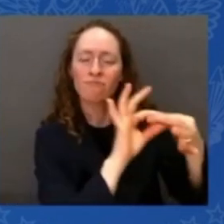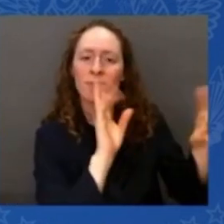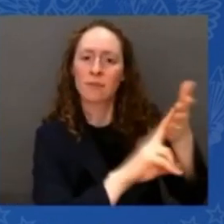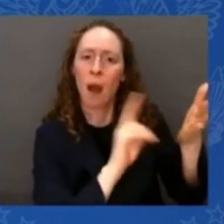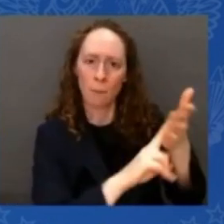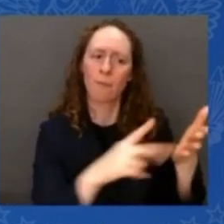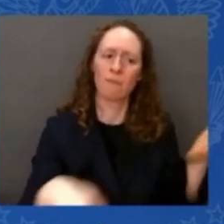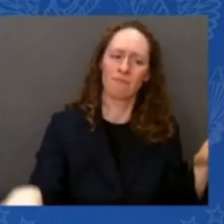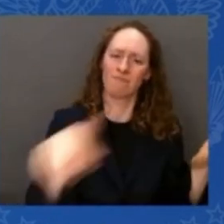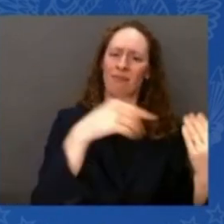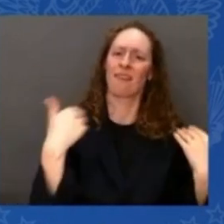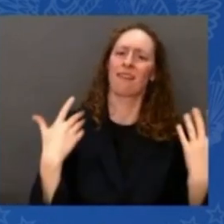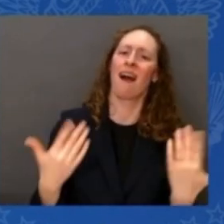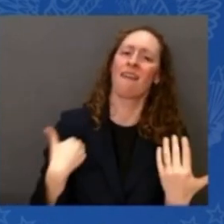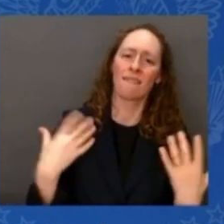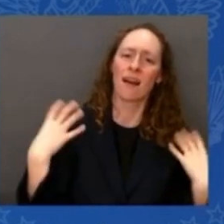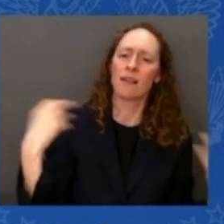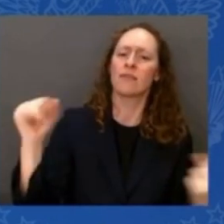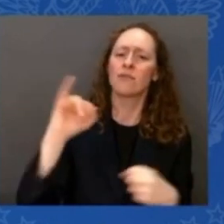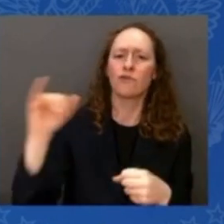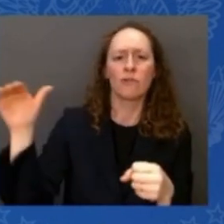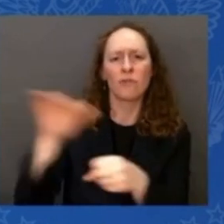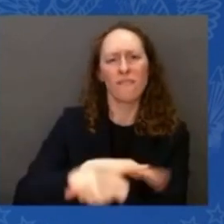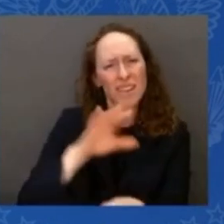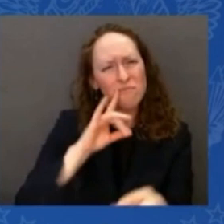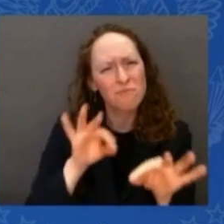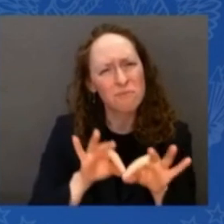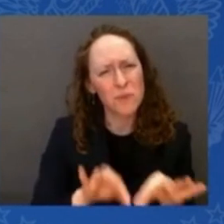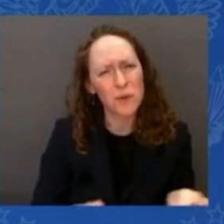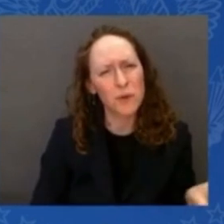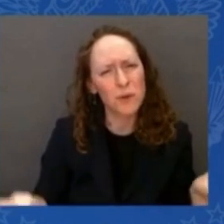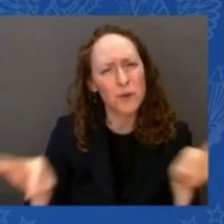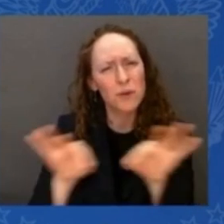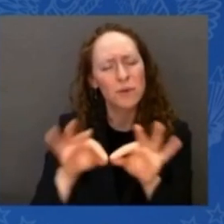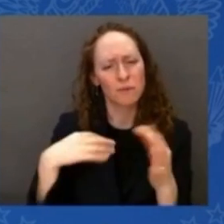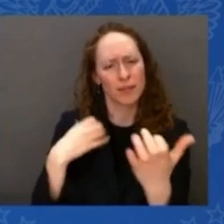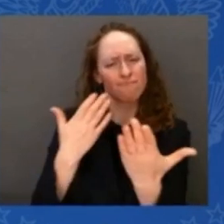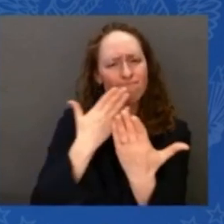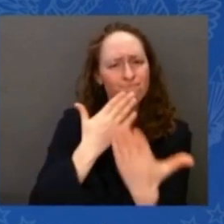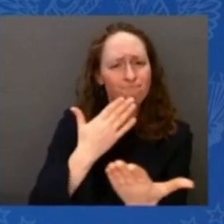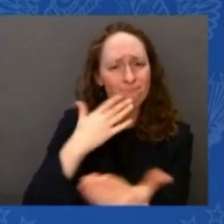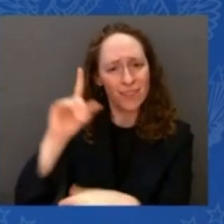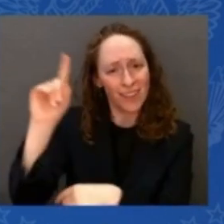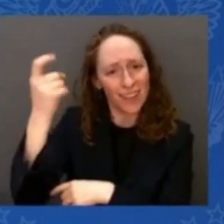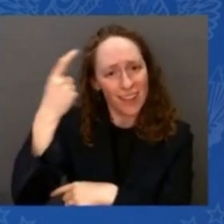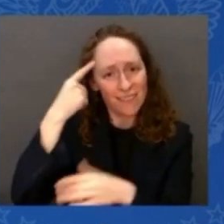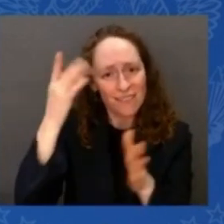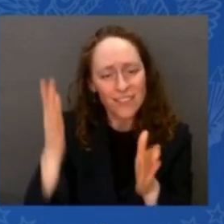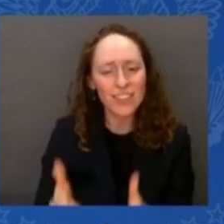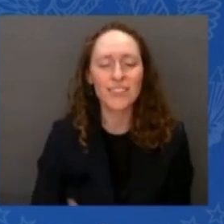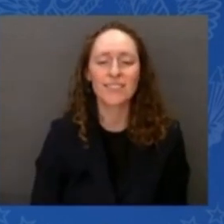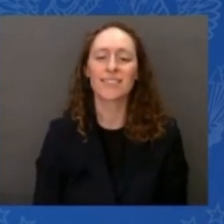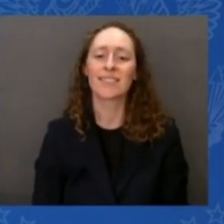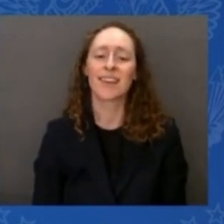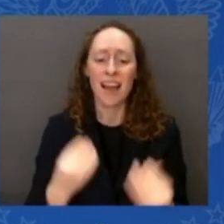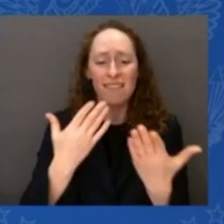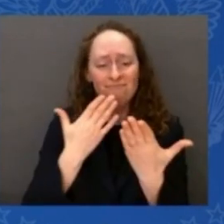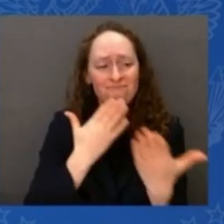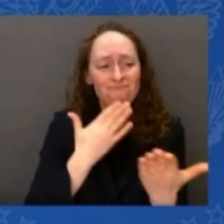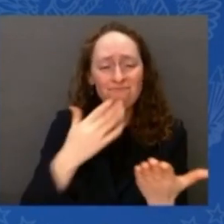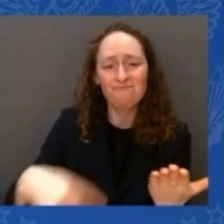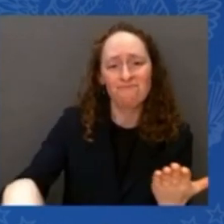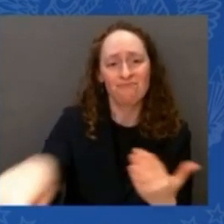you, Governor Northam. Good for Virginia for participating in the Medicaid expansion program. So back to our wonky